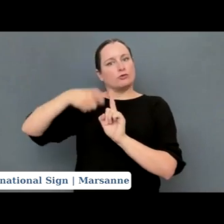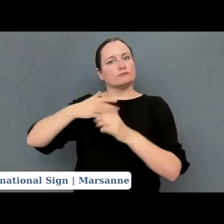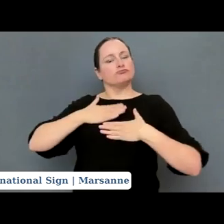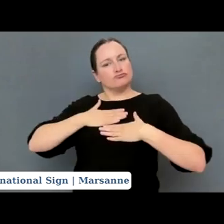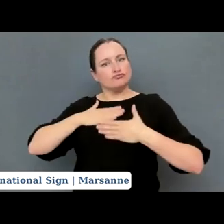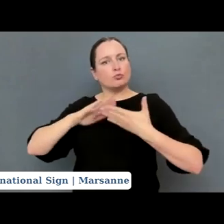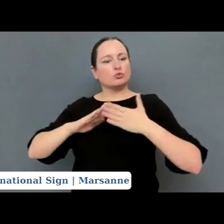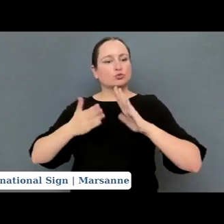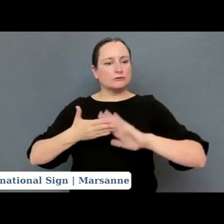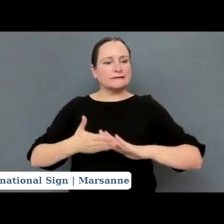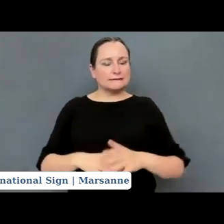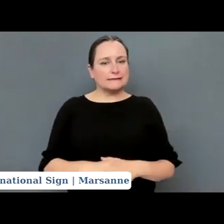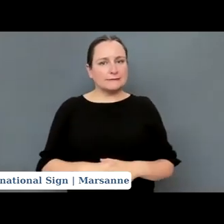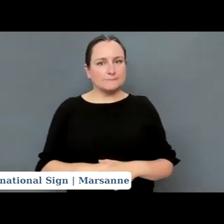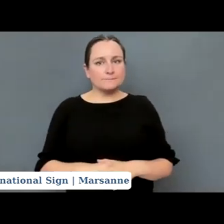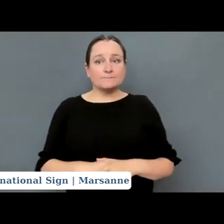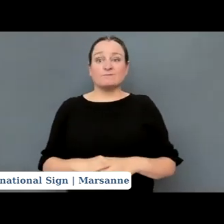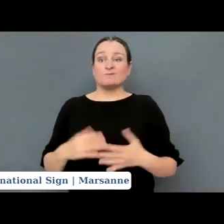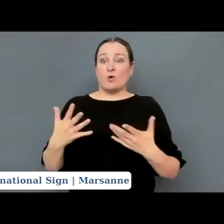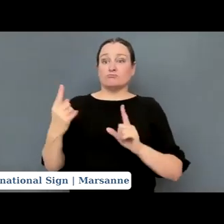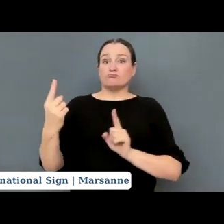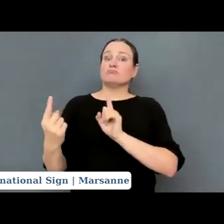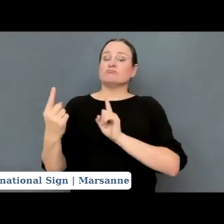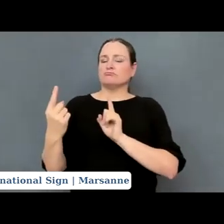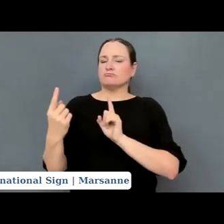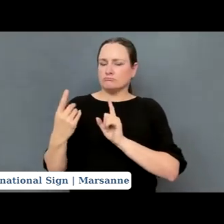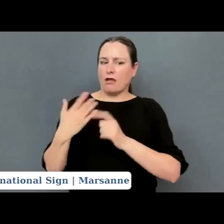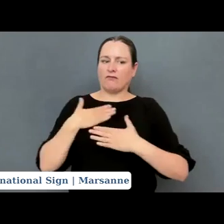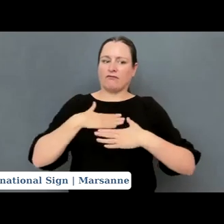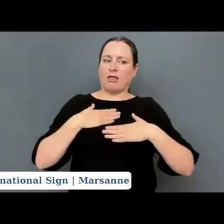while talking and being in touch with a person they already know from the community.